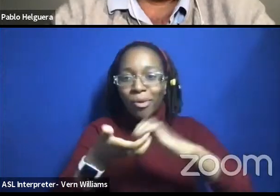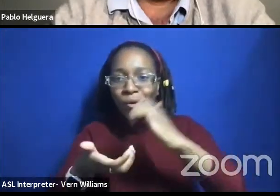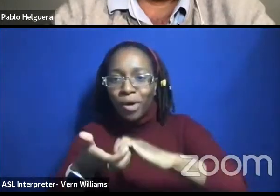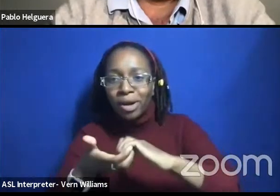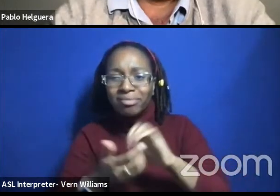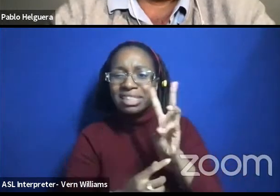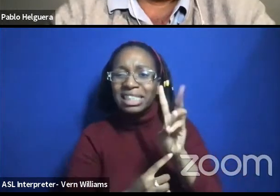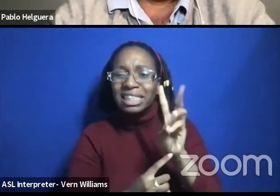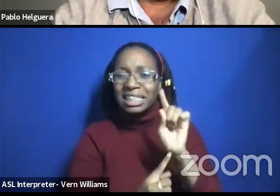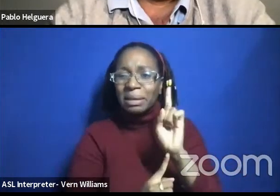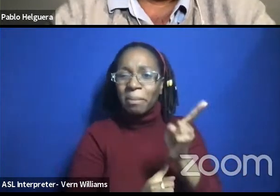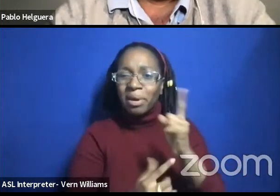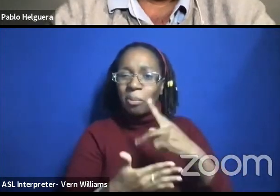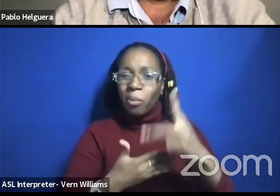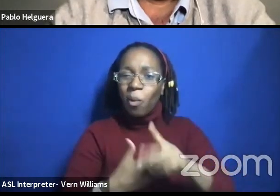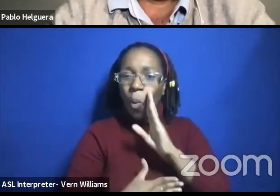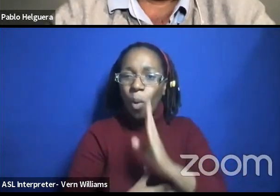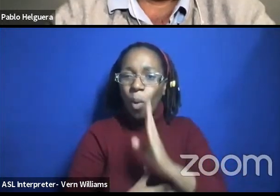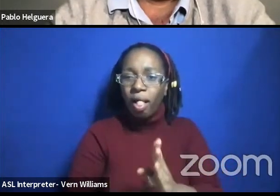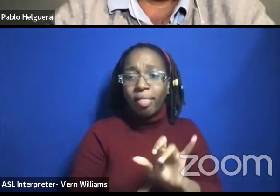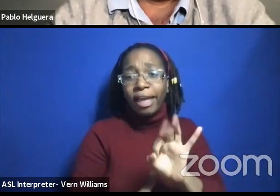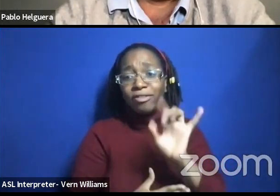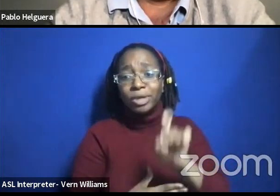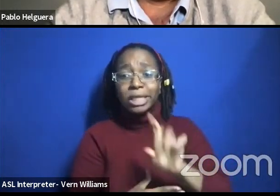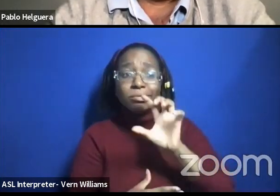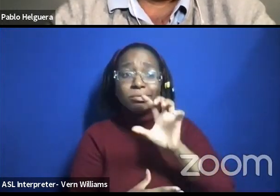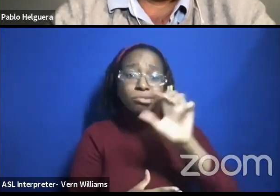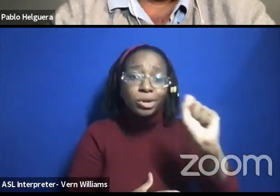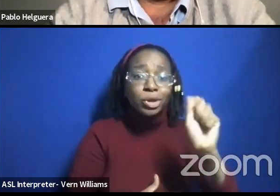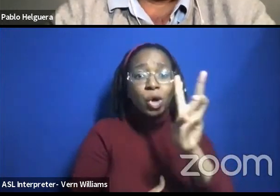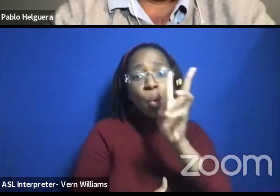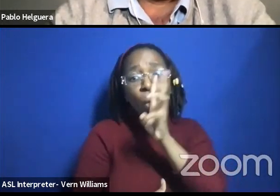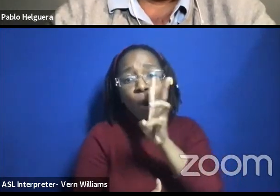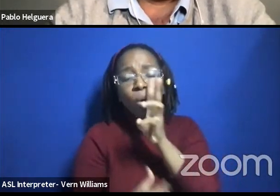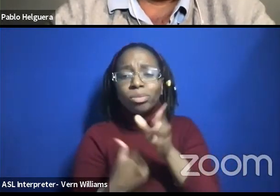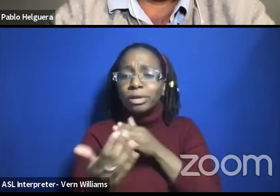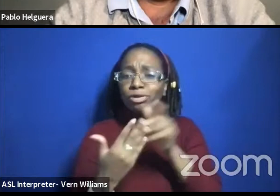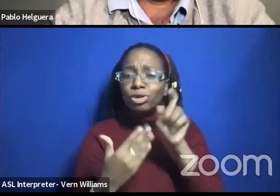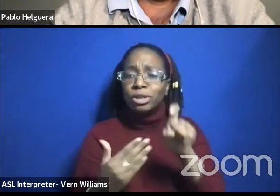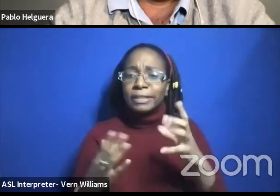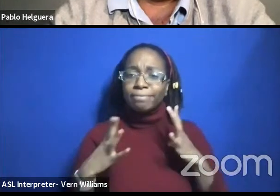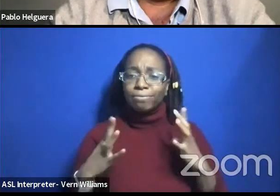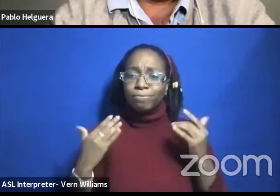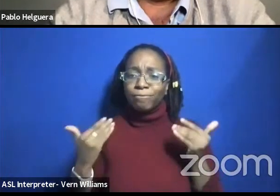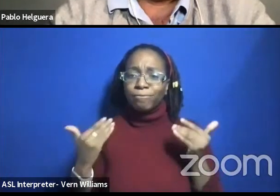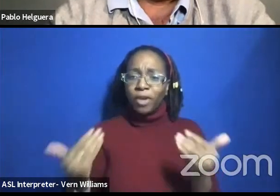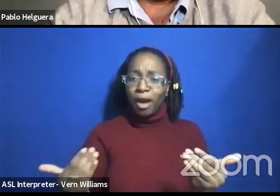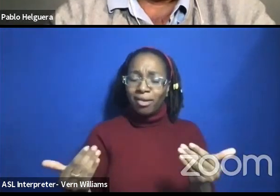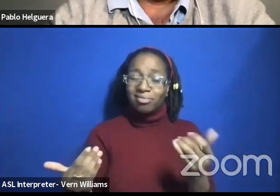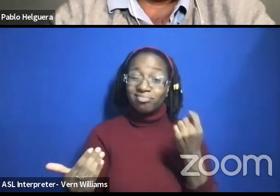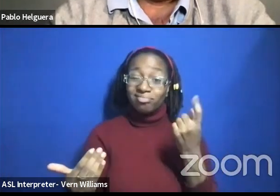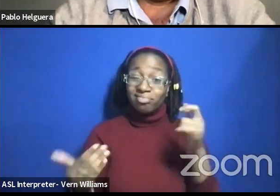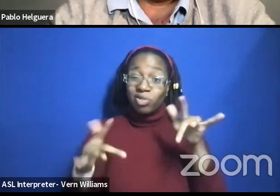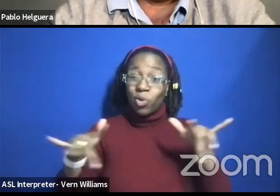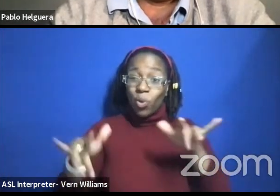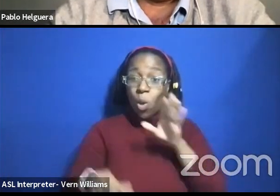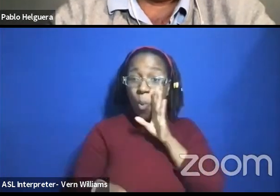grab water, whatever you need. This event is being recorded and you can return to watch it immediately after it's been